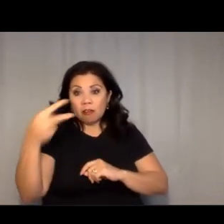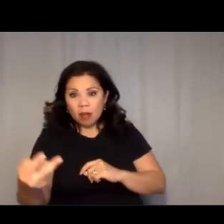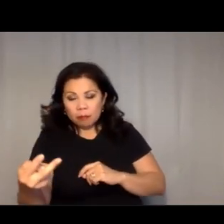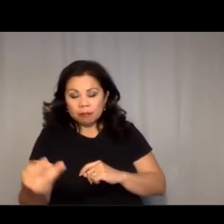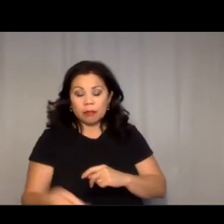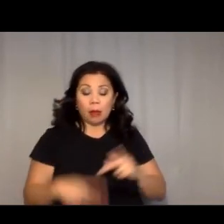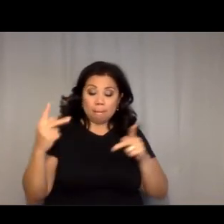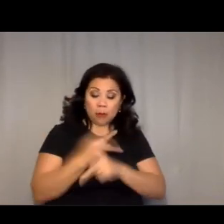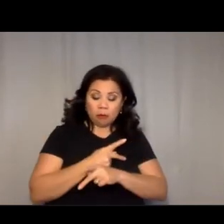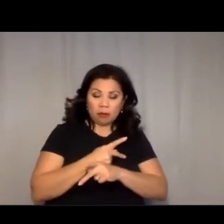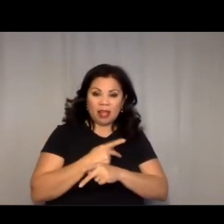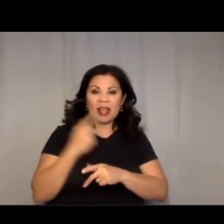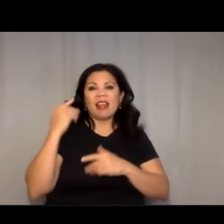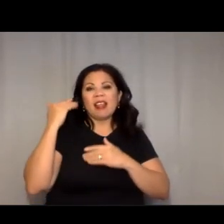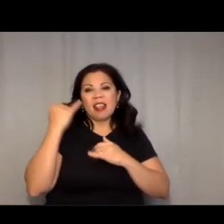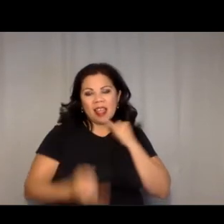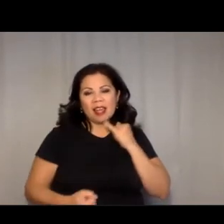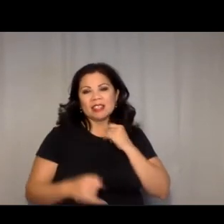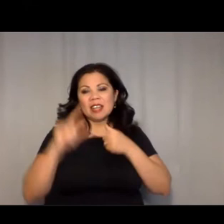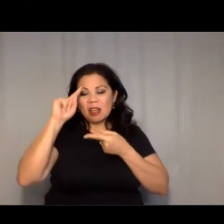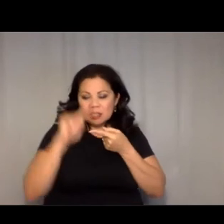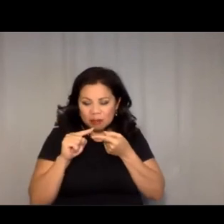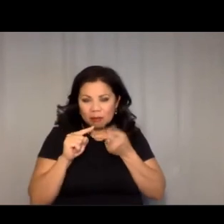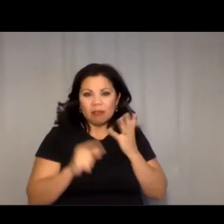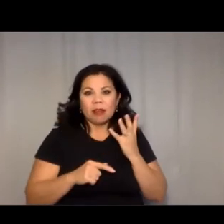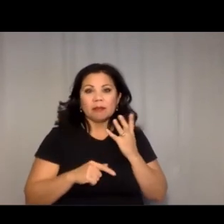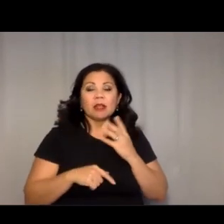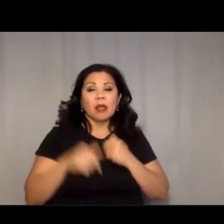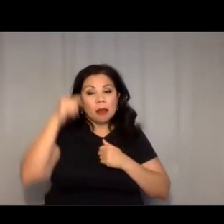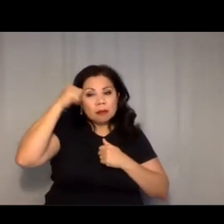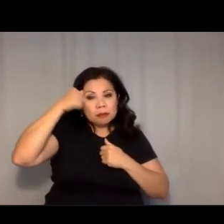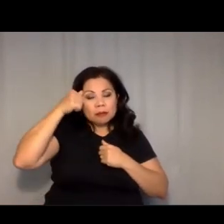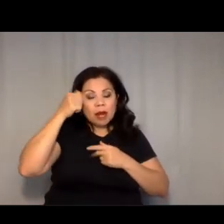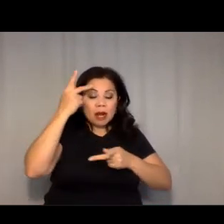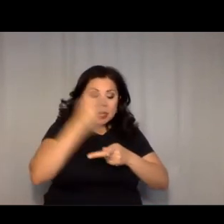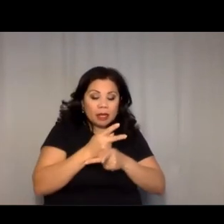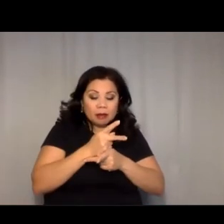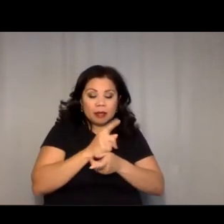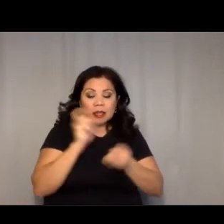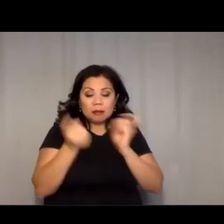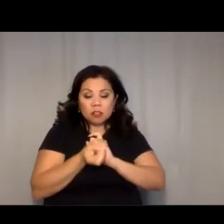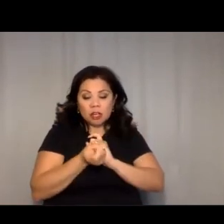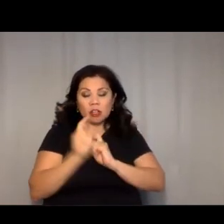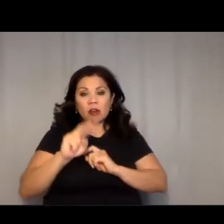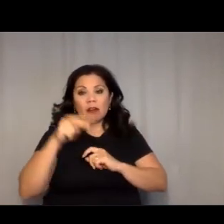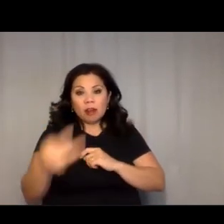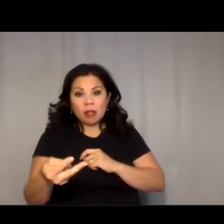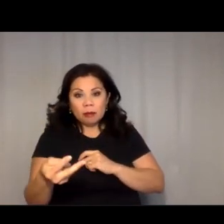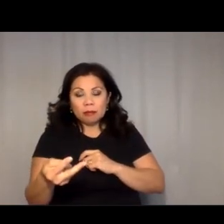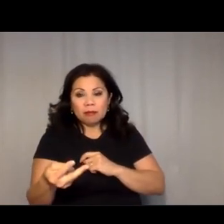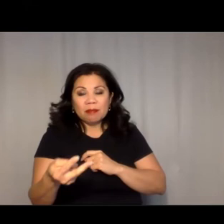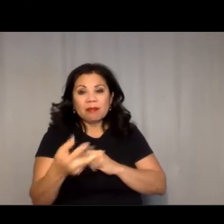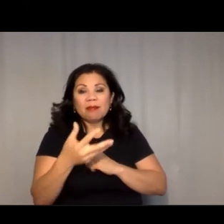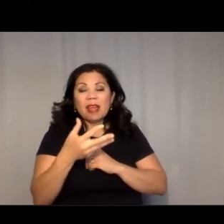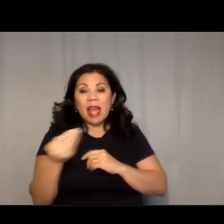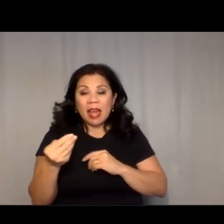then simplify. Alright, so all you do is keep, change, flip, and then treat it as a multiplying fraction problem, because that's what's